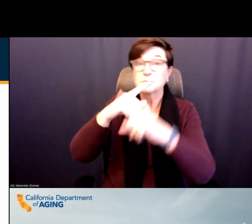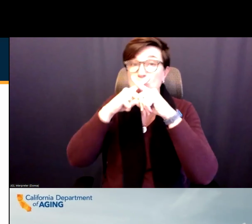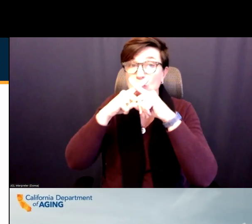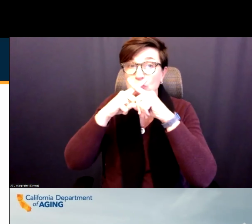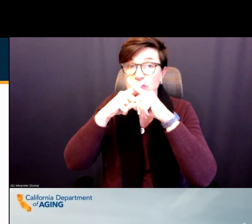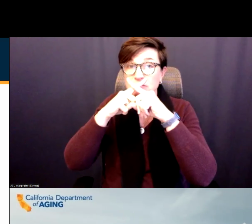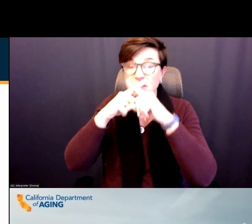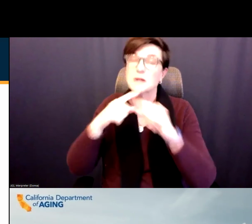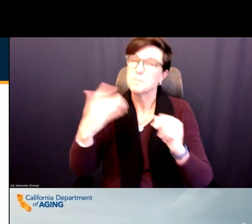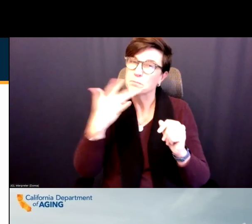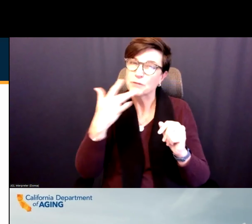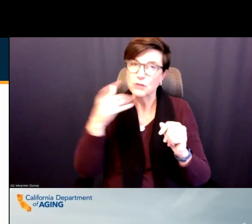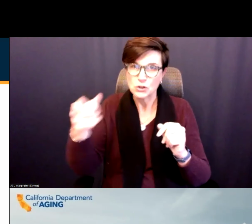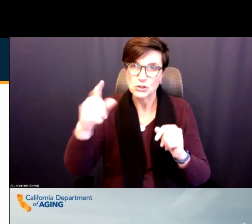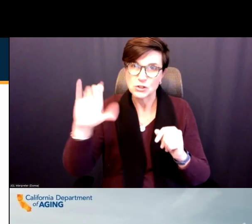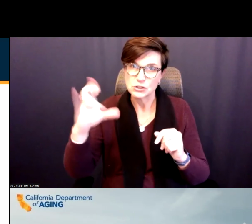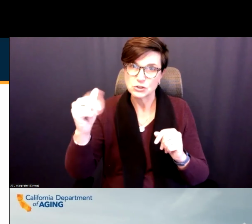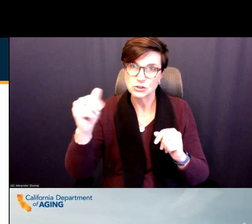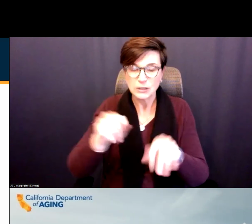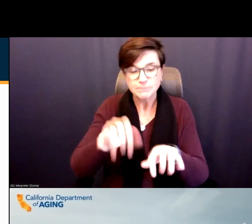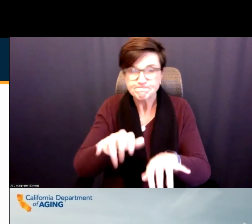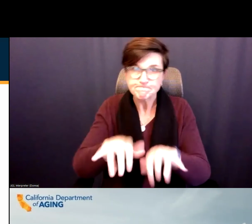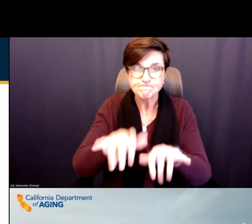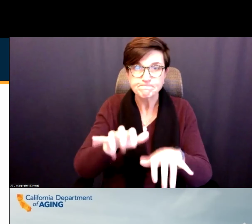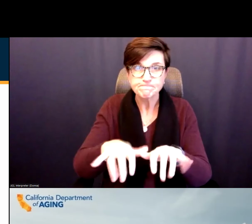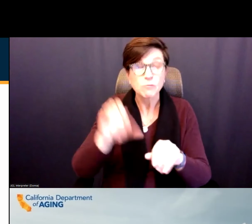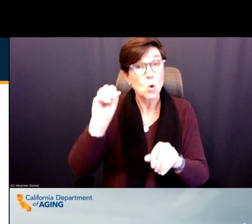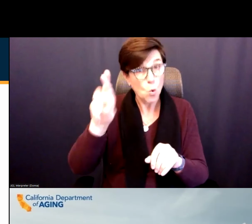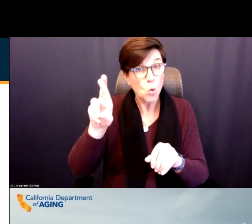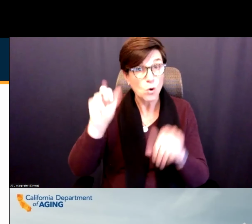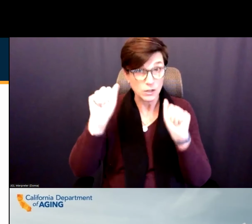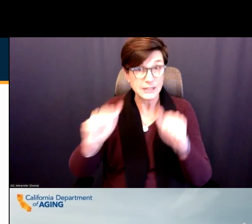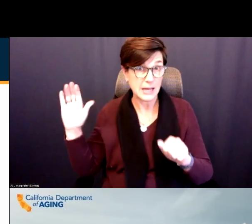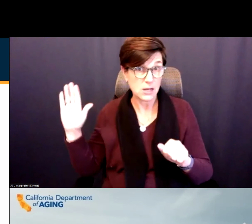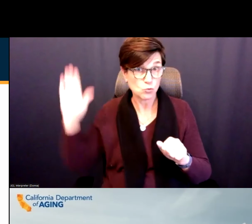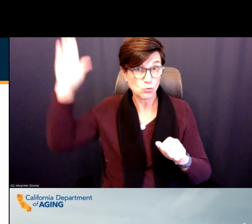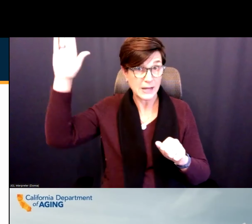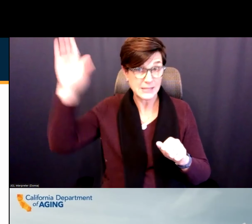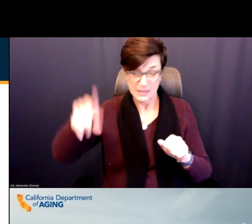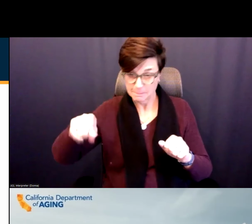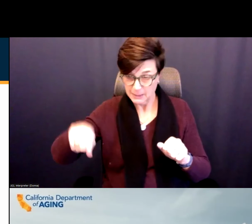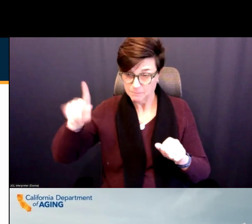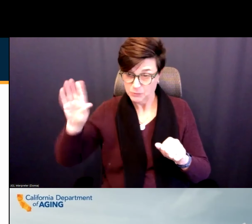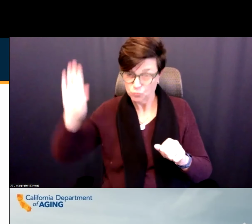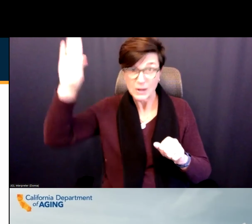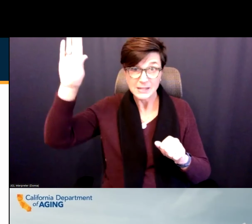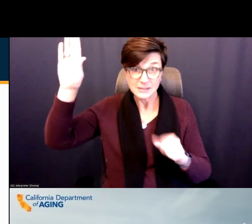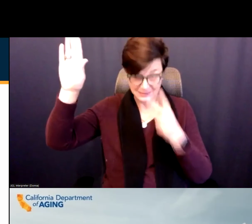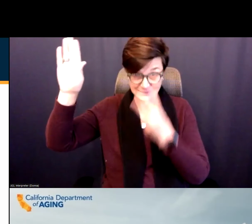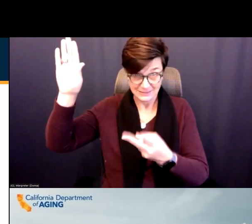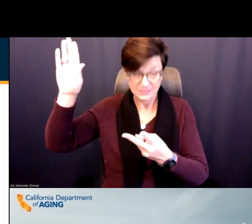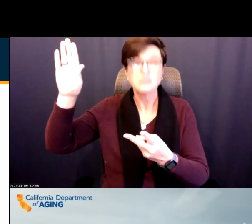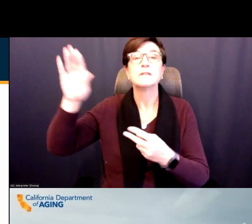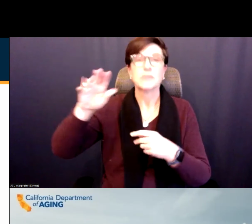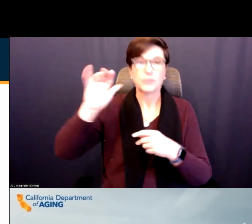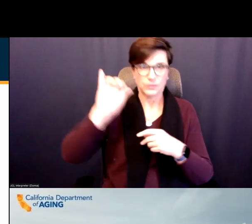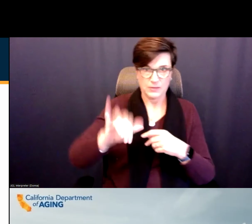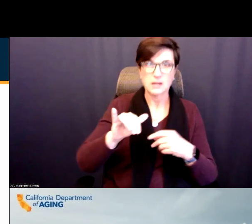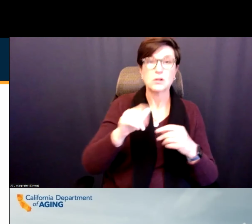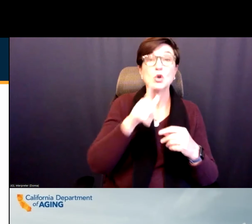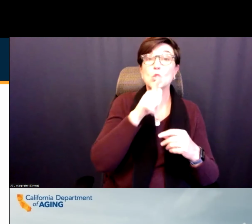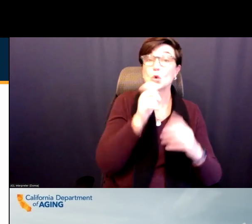Zoom chat feature, or you can raise your hand and the moderator will announce your name and unmute your line. But if you are